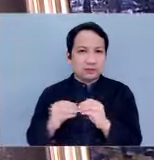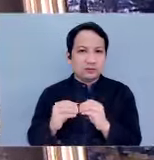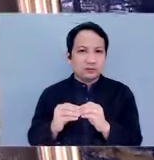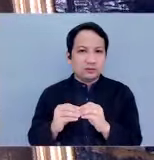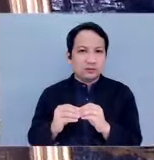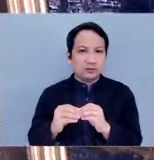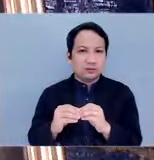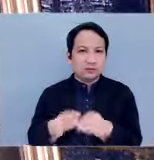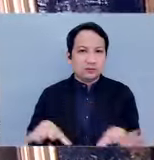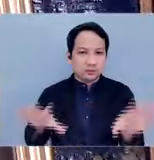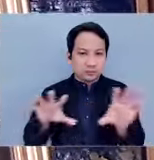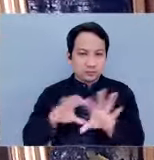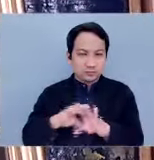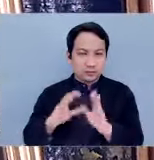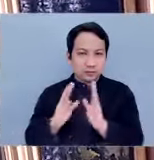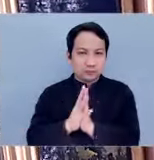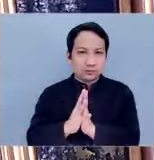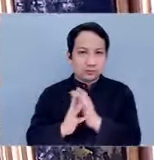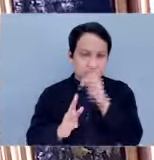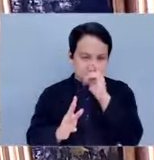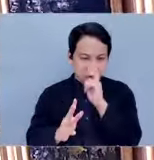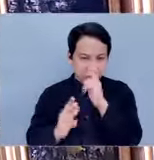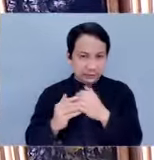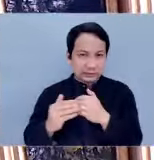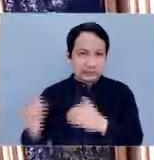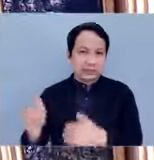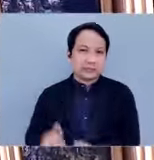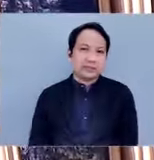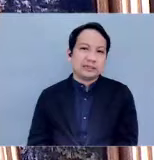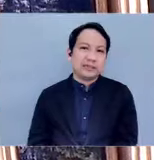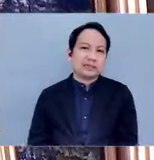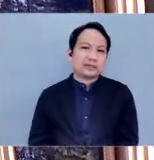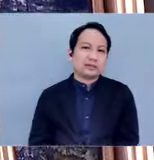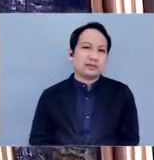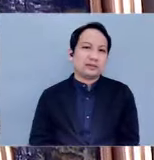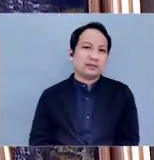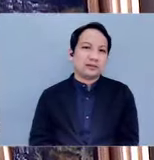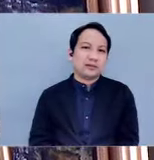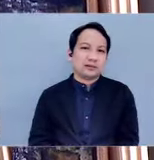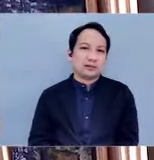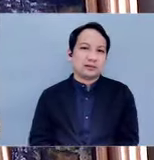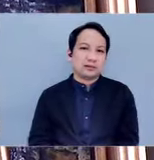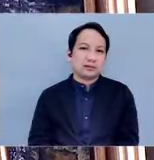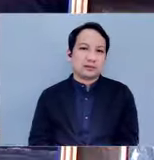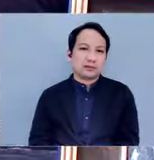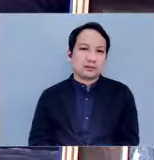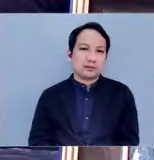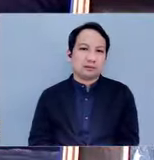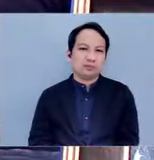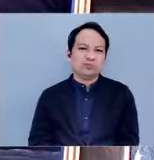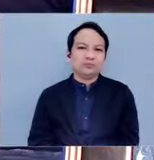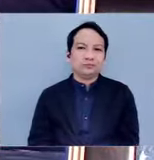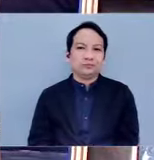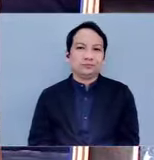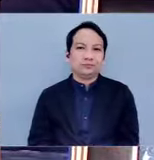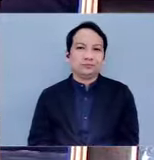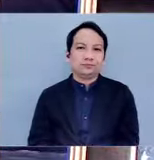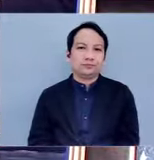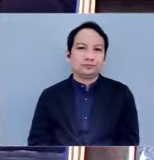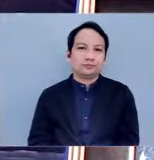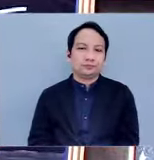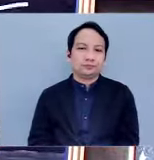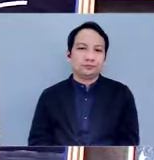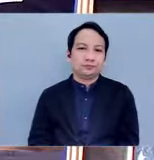no? As we age na rin po. Kaya medyo ganyan po yung dating na. Sabi mo, depende sa subject. Ano yung mahirap, ano yung